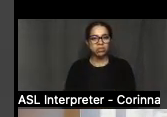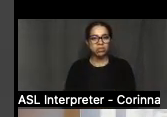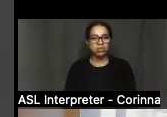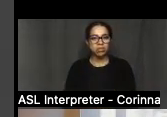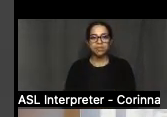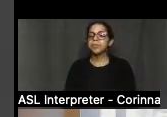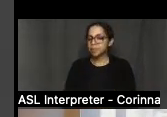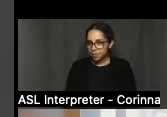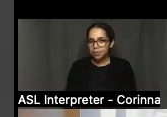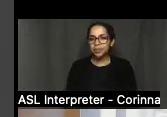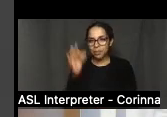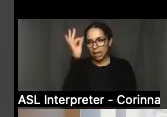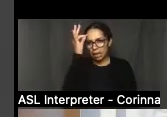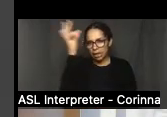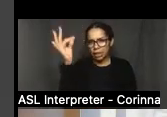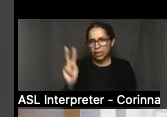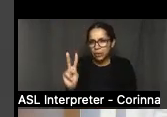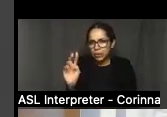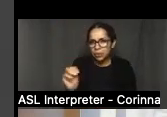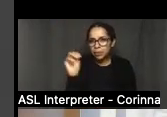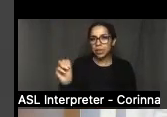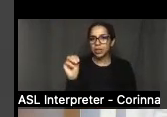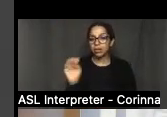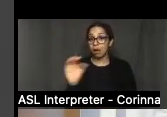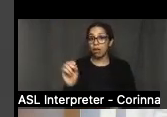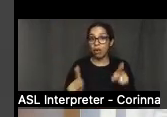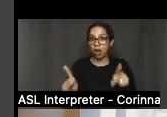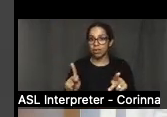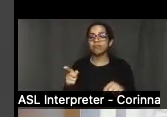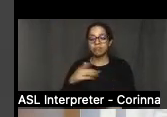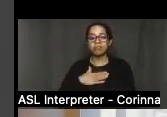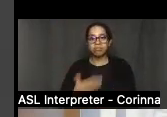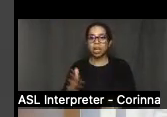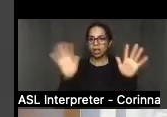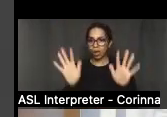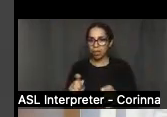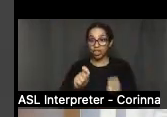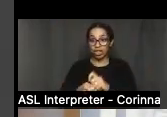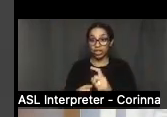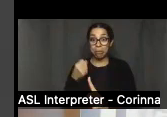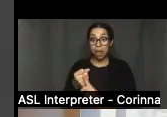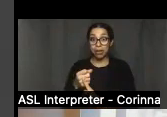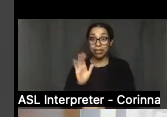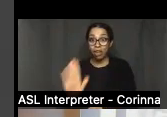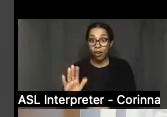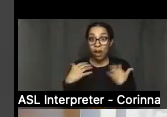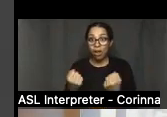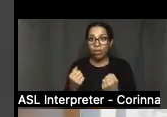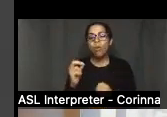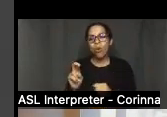So nearly 2 million Coloradans said that climate change impacted either their health or their family's